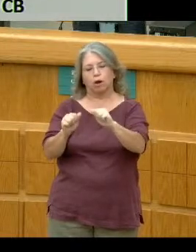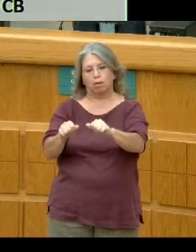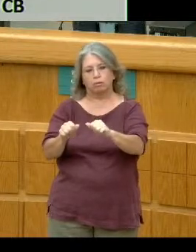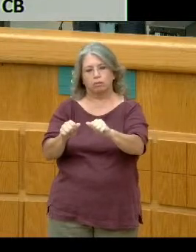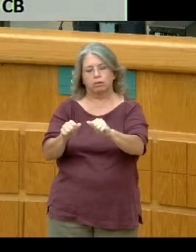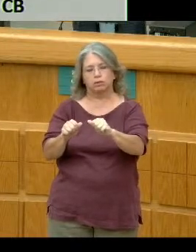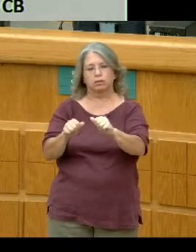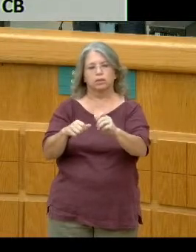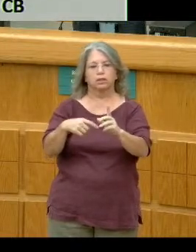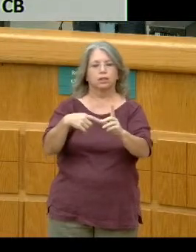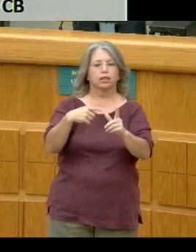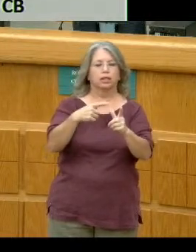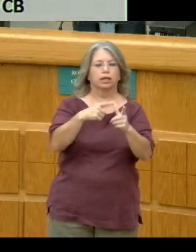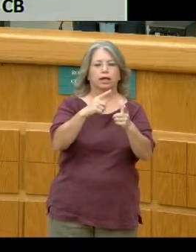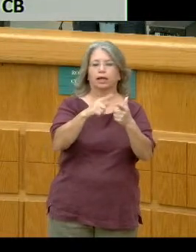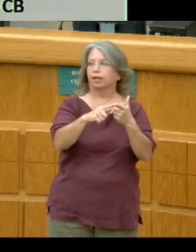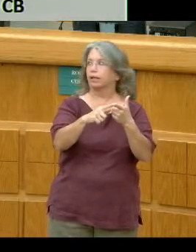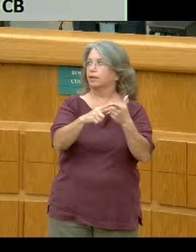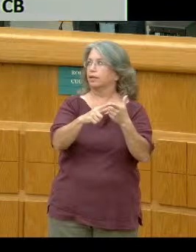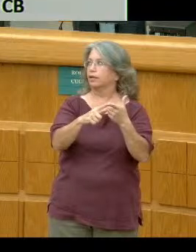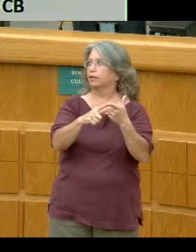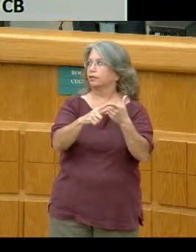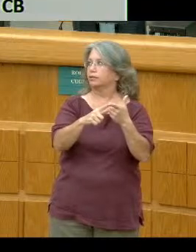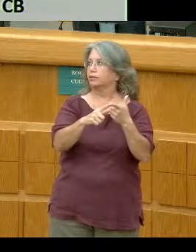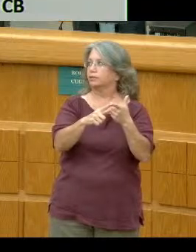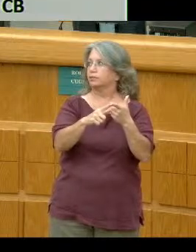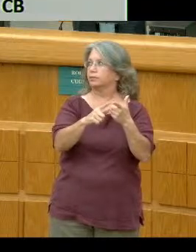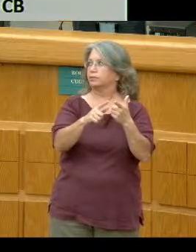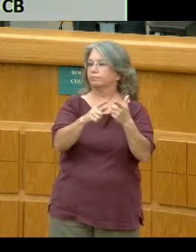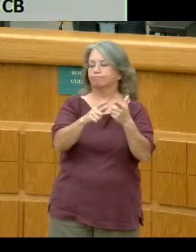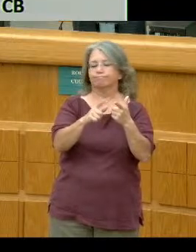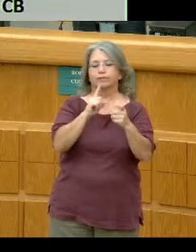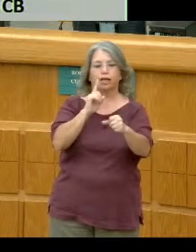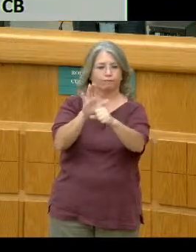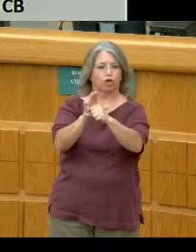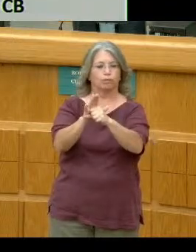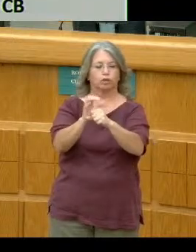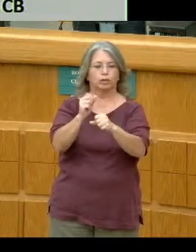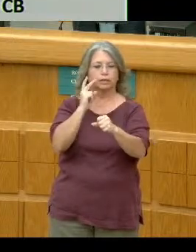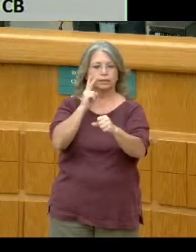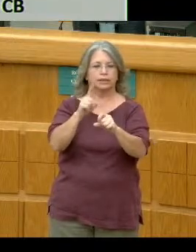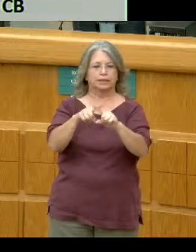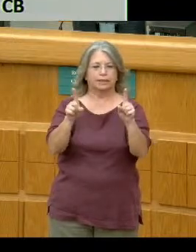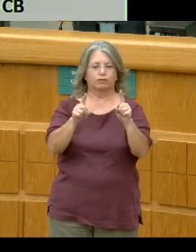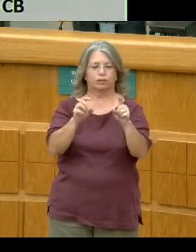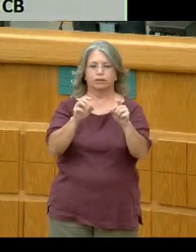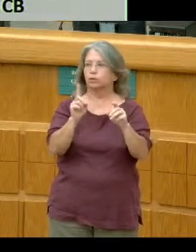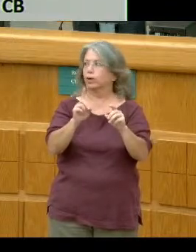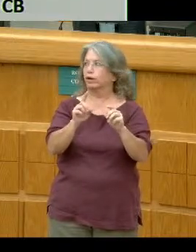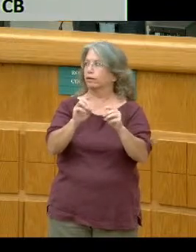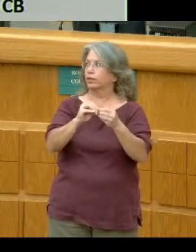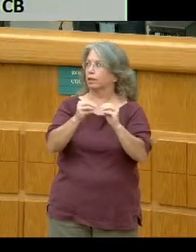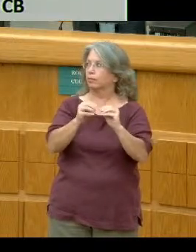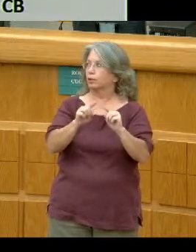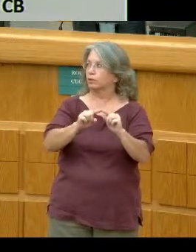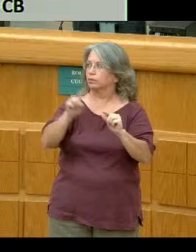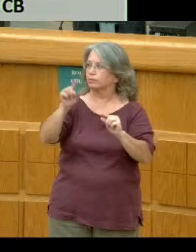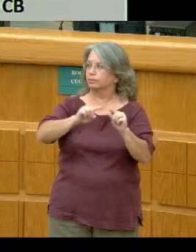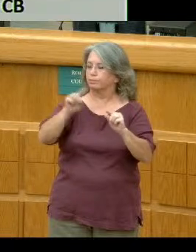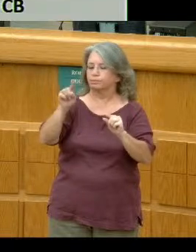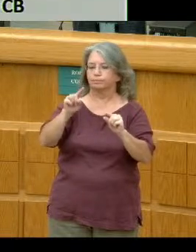positives, and then from here forward I can. So you can see that jump in the data points there. Now this doesn't have any